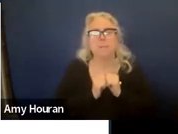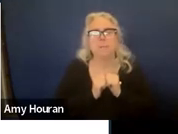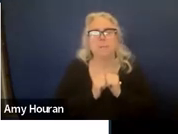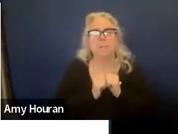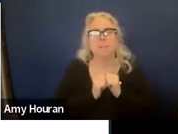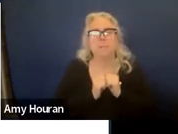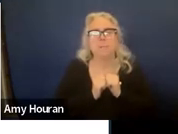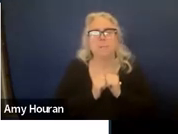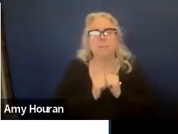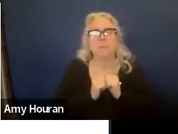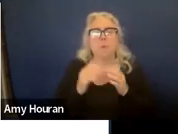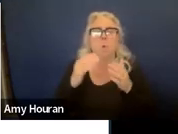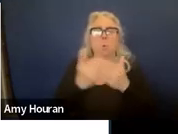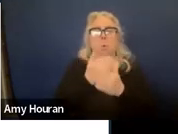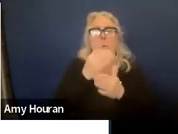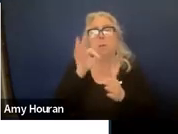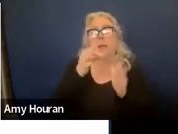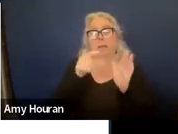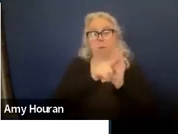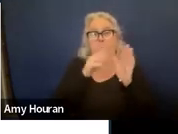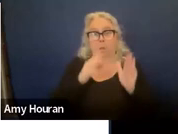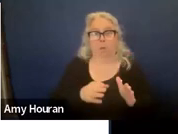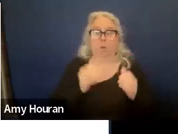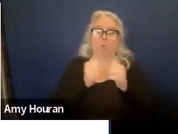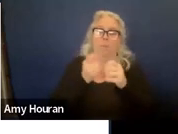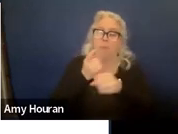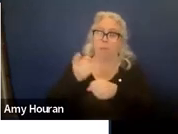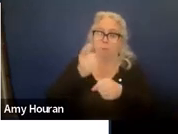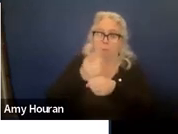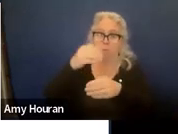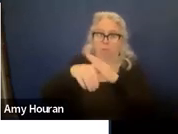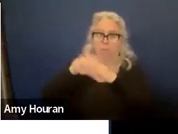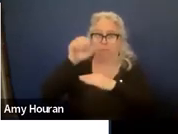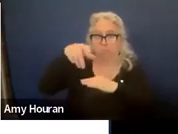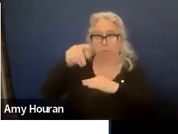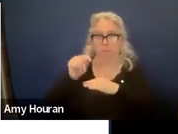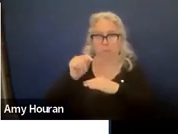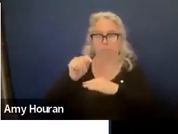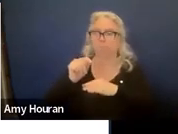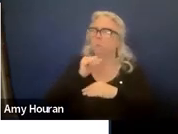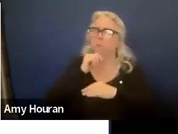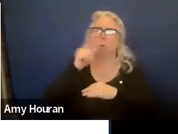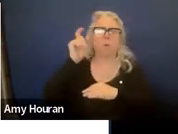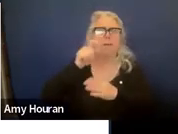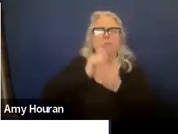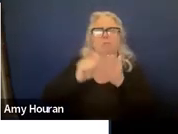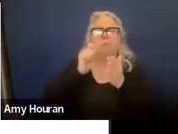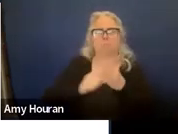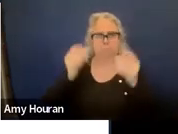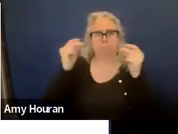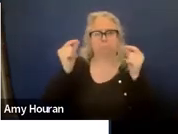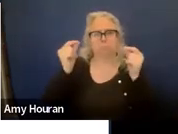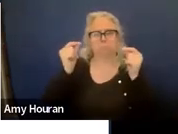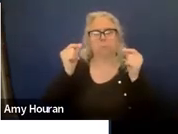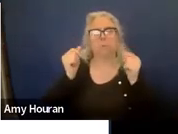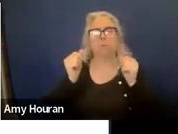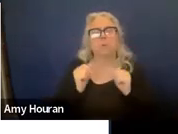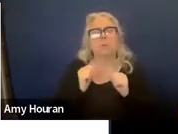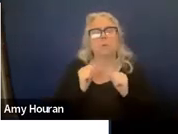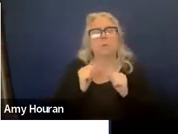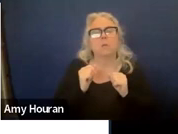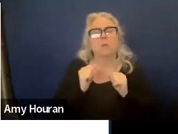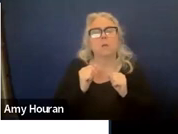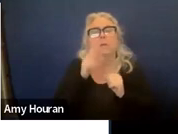So a new ninth grader with an annual in September, you don't have to write it right away.